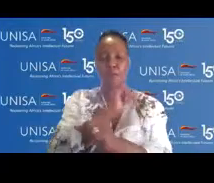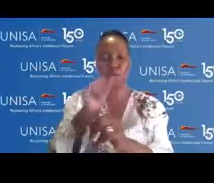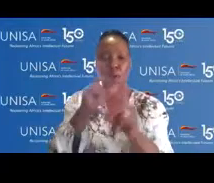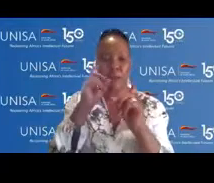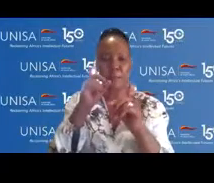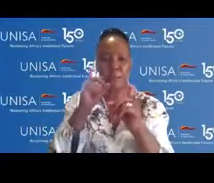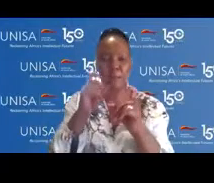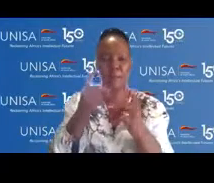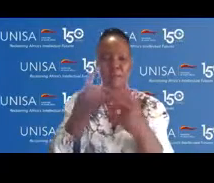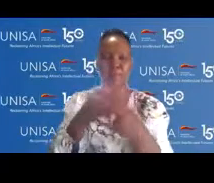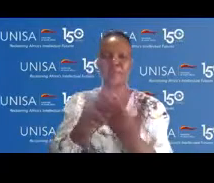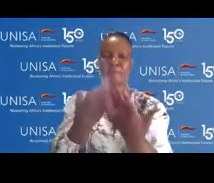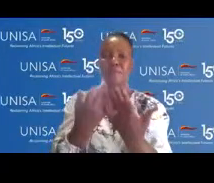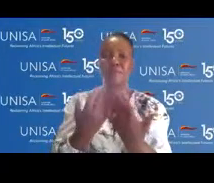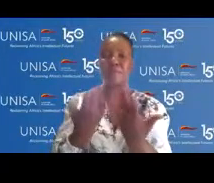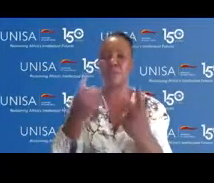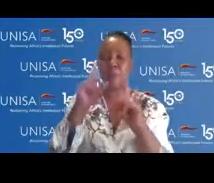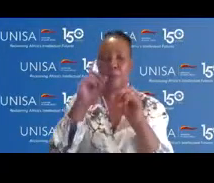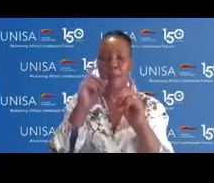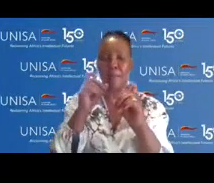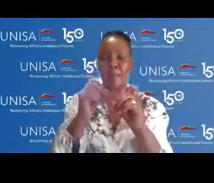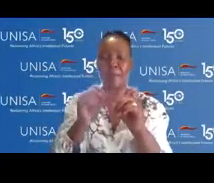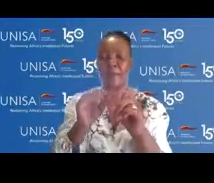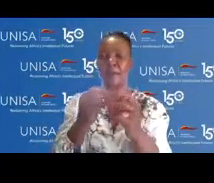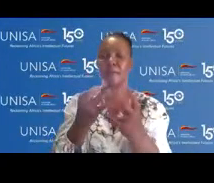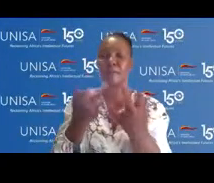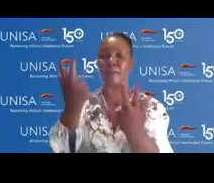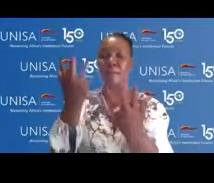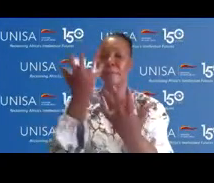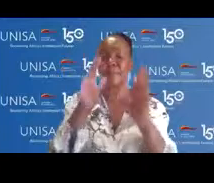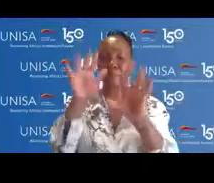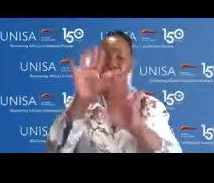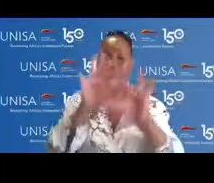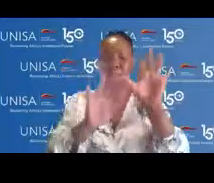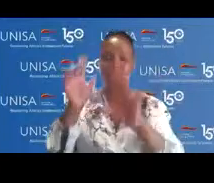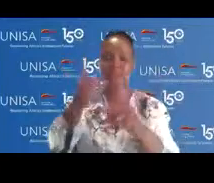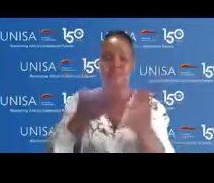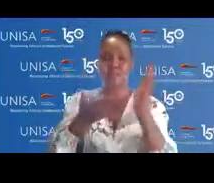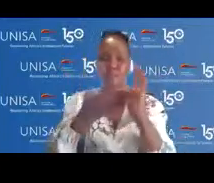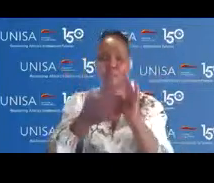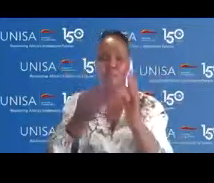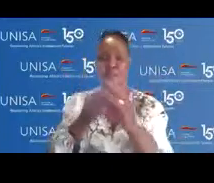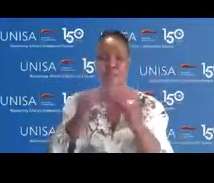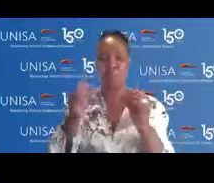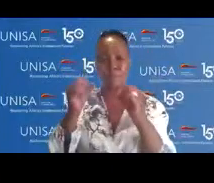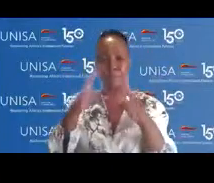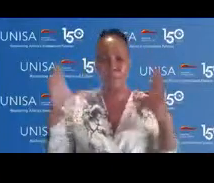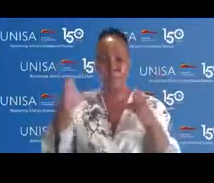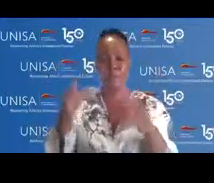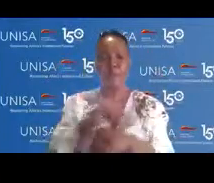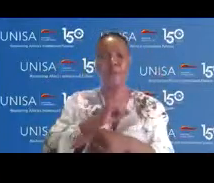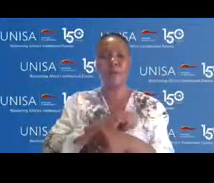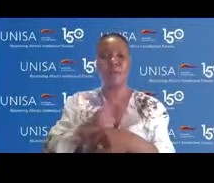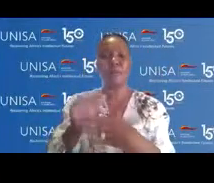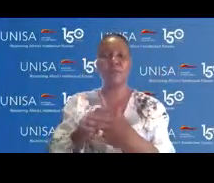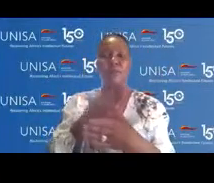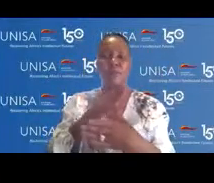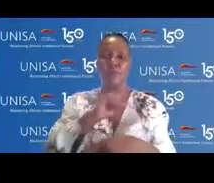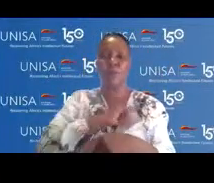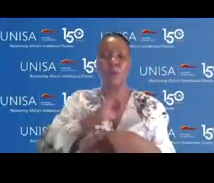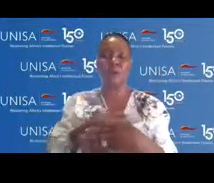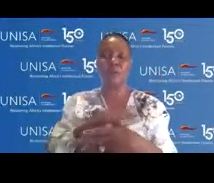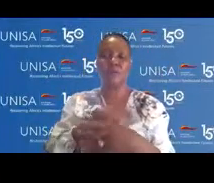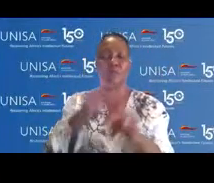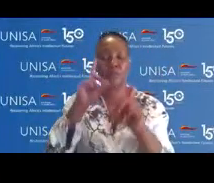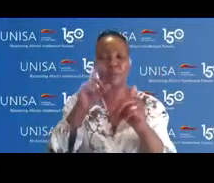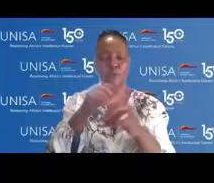first thing you'll notice is the file sizes are usually very big, because your camera is most likely an HD camera. So when